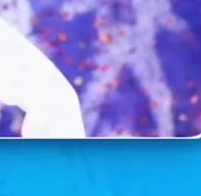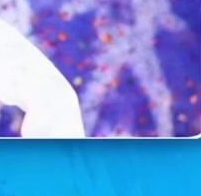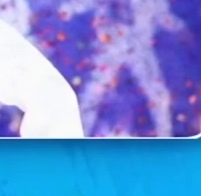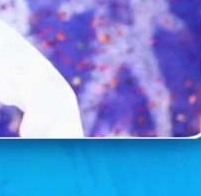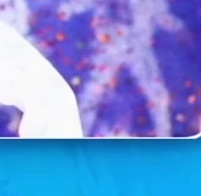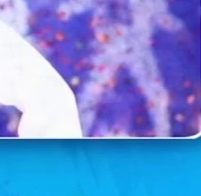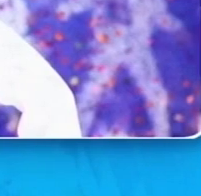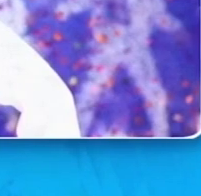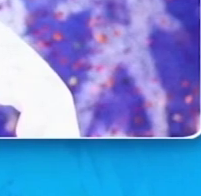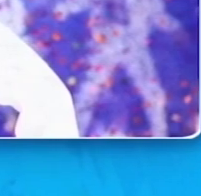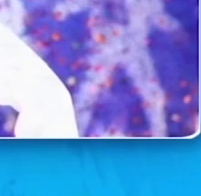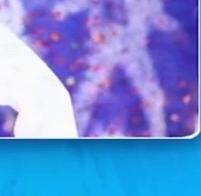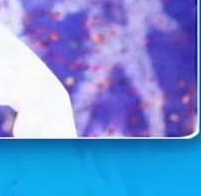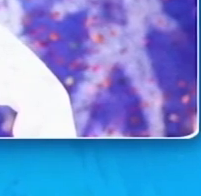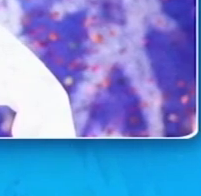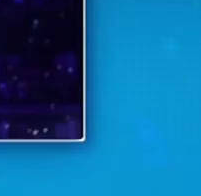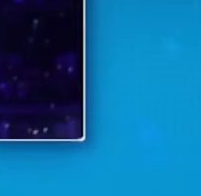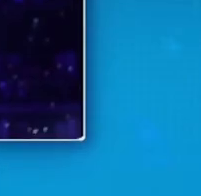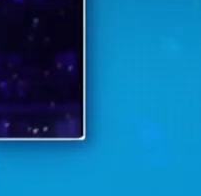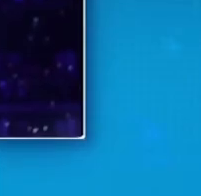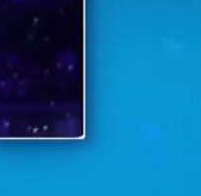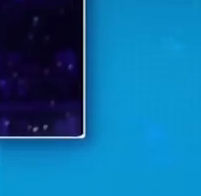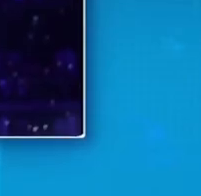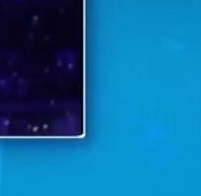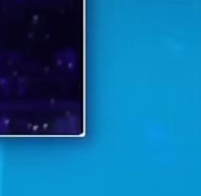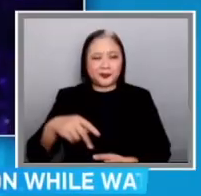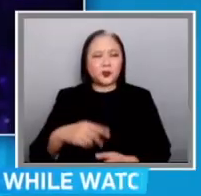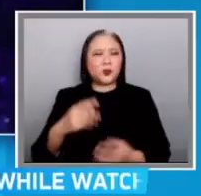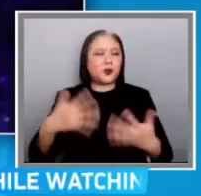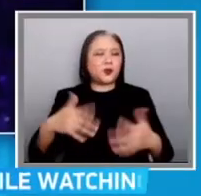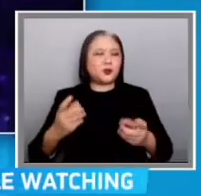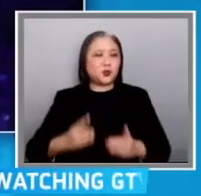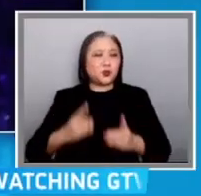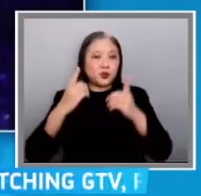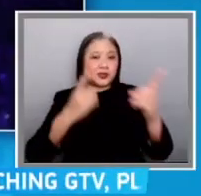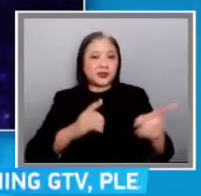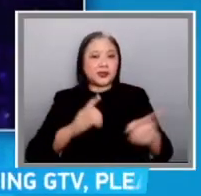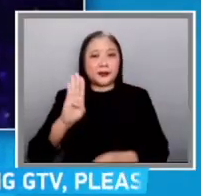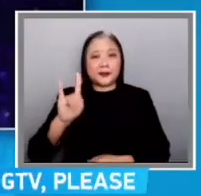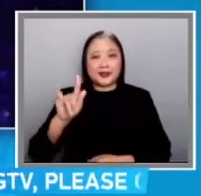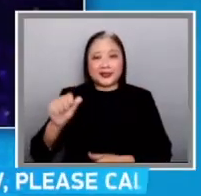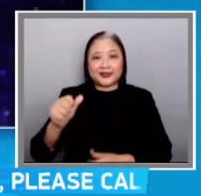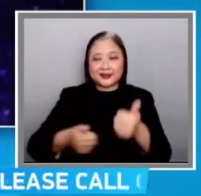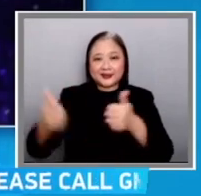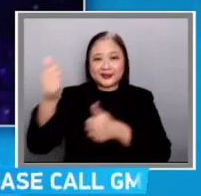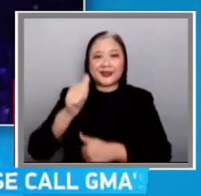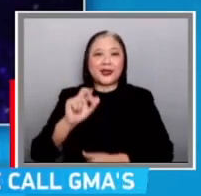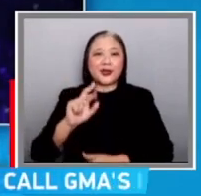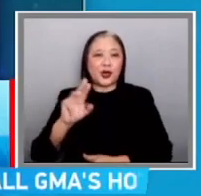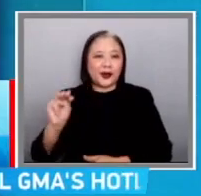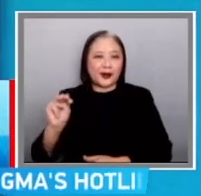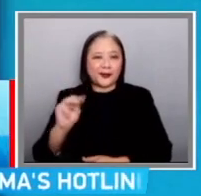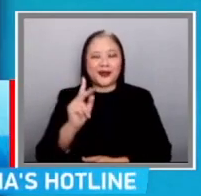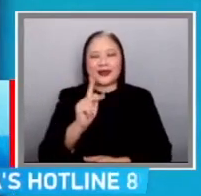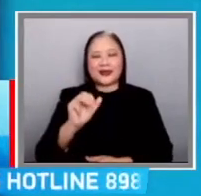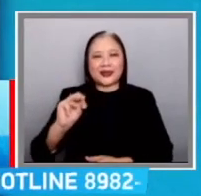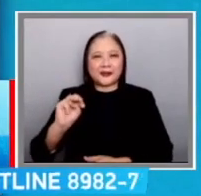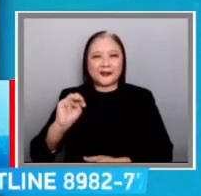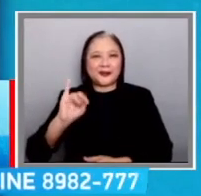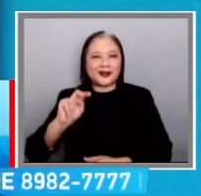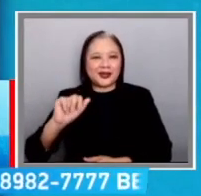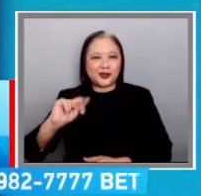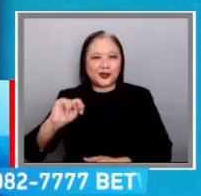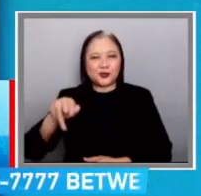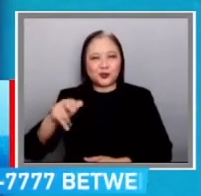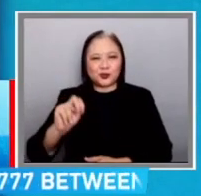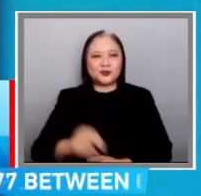usap-usapan sa K-pop world ang generous donation ni BTS leader at main rapper na si RM o Kim Namjoon. 100 million